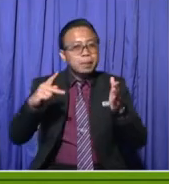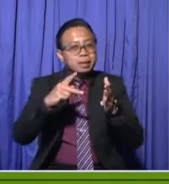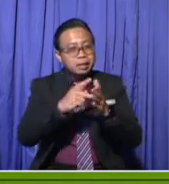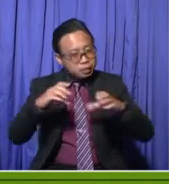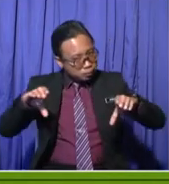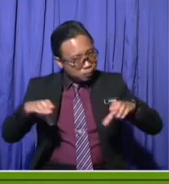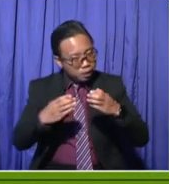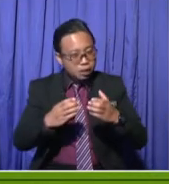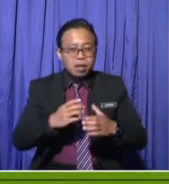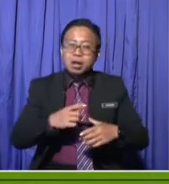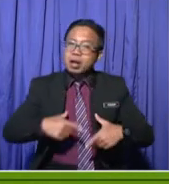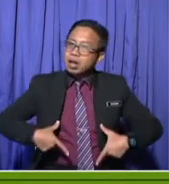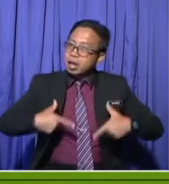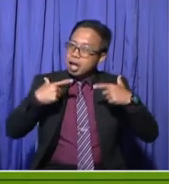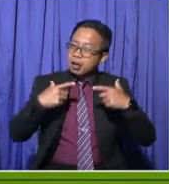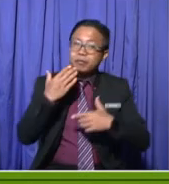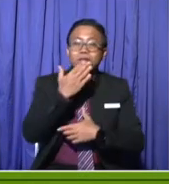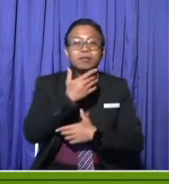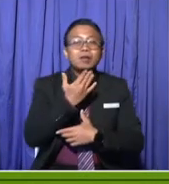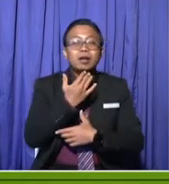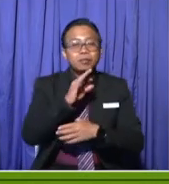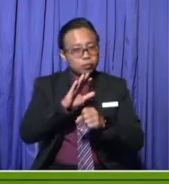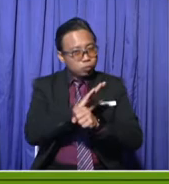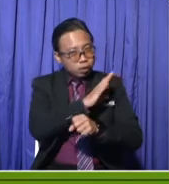to be more colorful and cheerful.